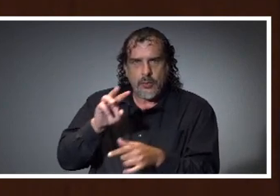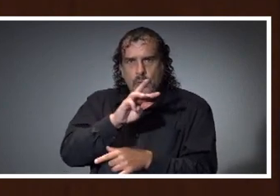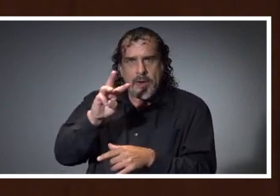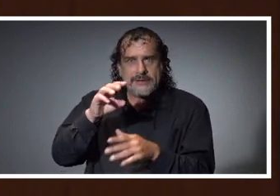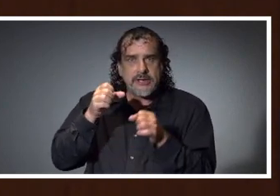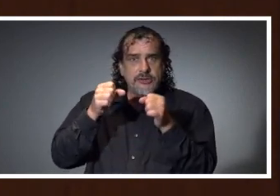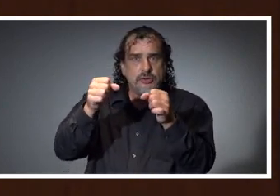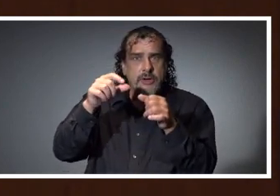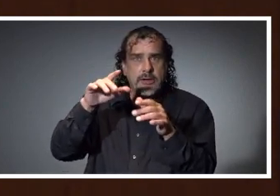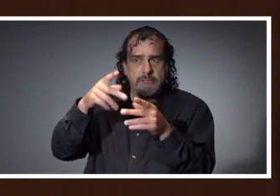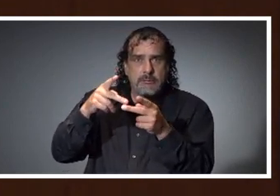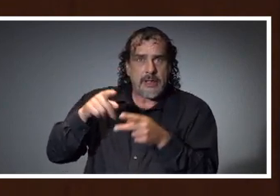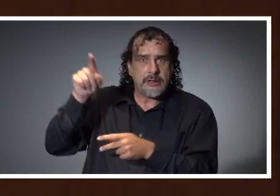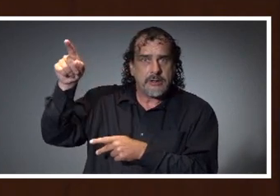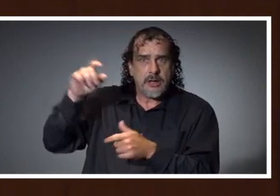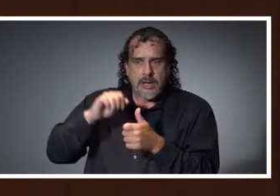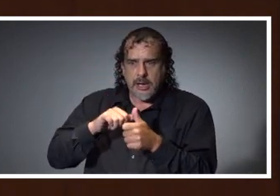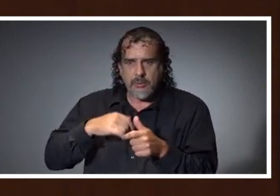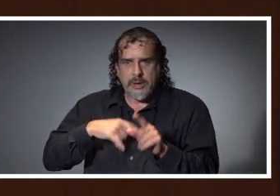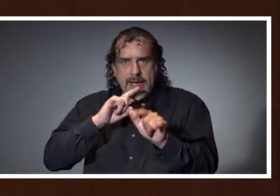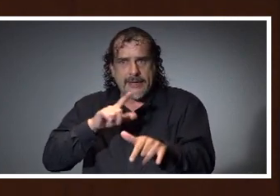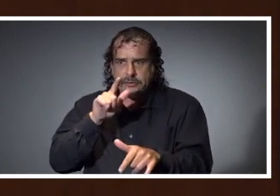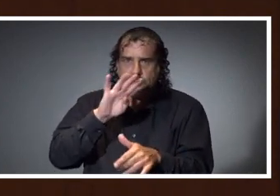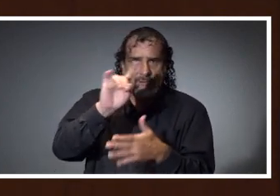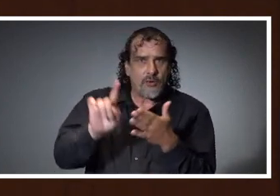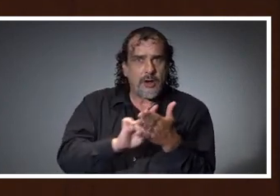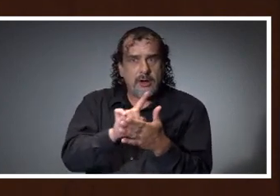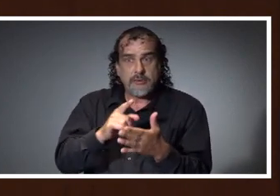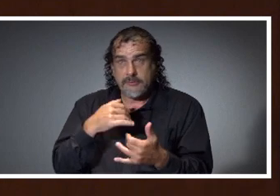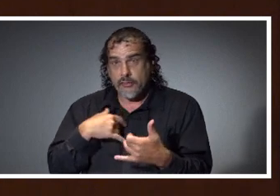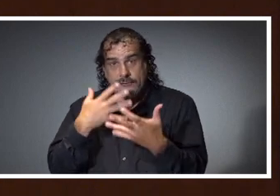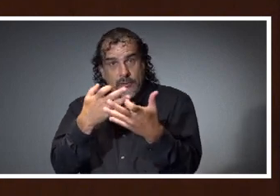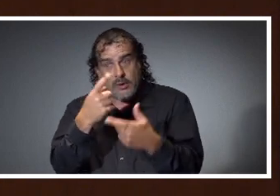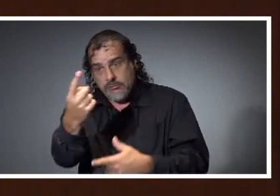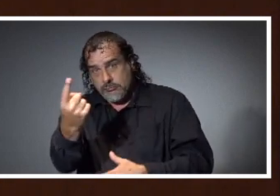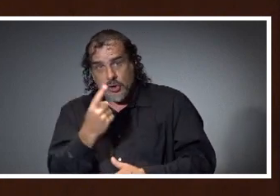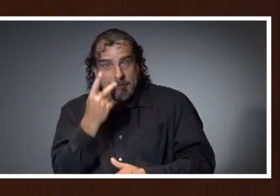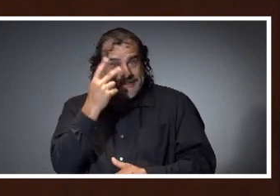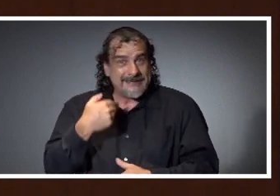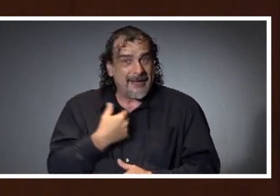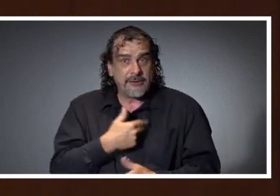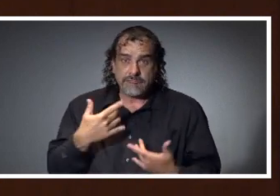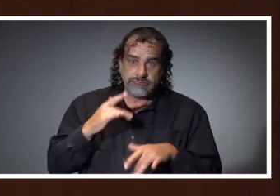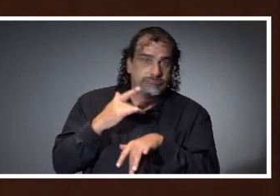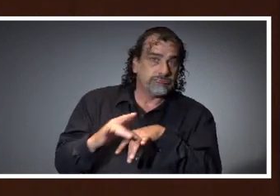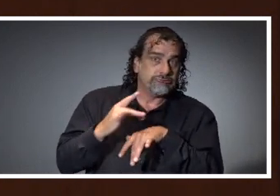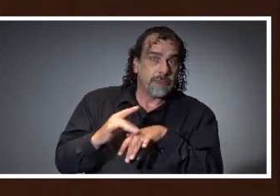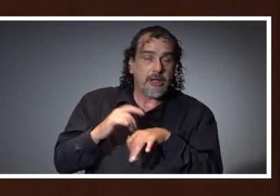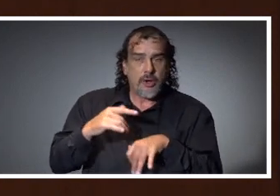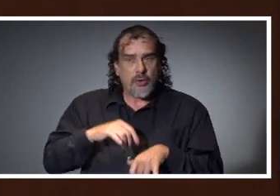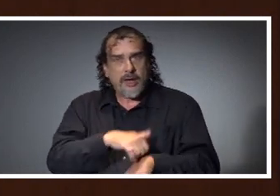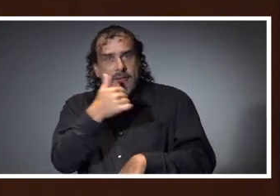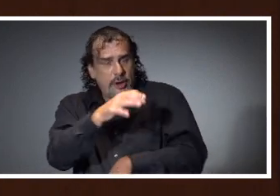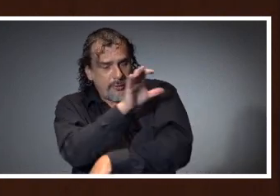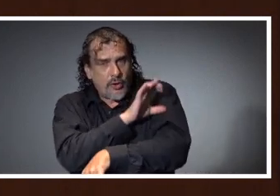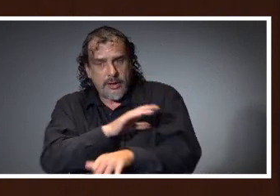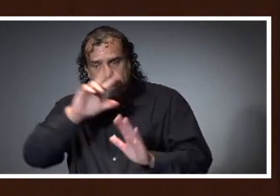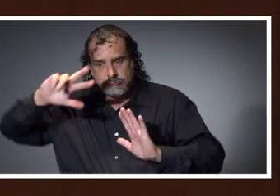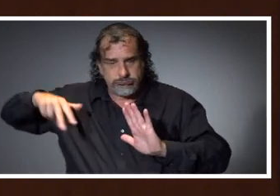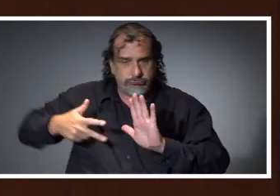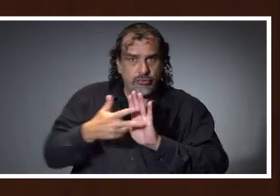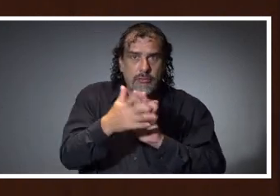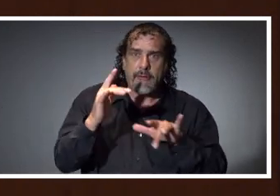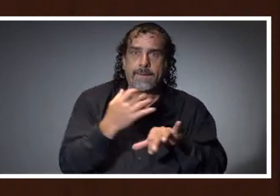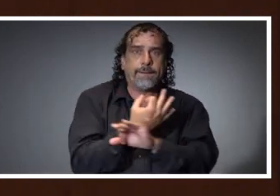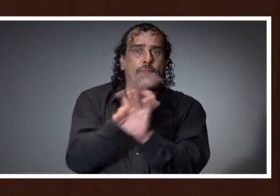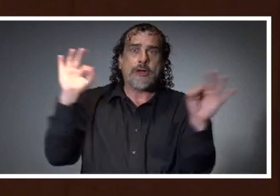and we're running 24-hour turnaround. So if you need to get tested, we'd love to see you. Also, we still have our clinics around the state for drive-through testing, free of charge,